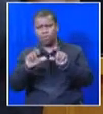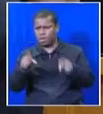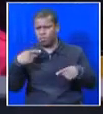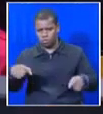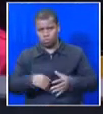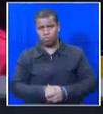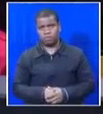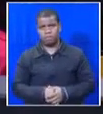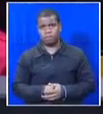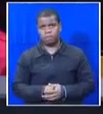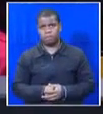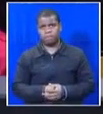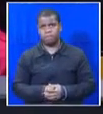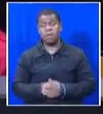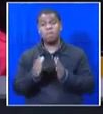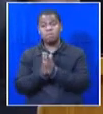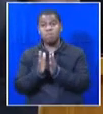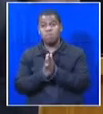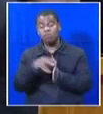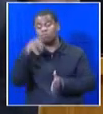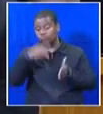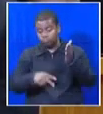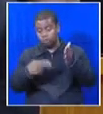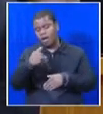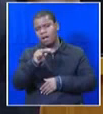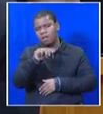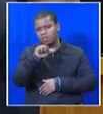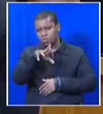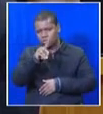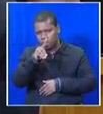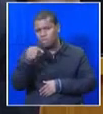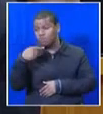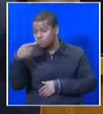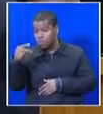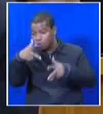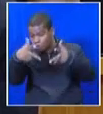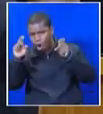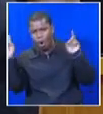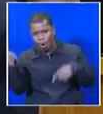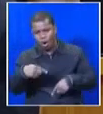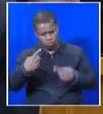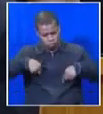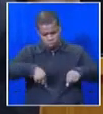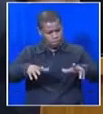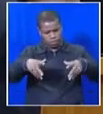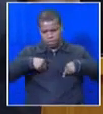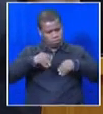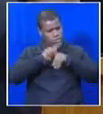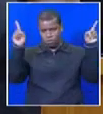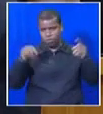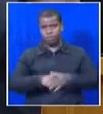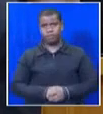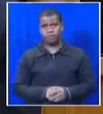House. Now, I'm happy for you to study the Hansard, etc., but we all heard that what that word was. It's not acceptable for Parliament. And